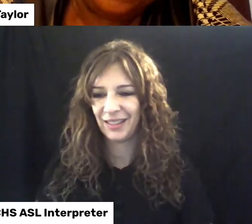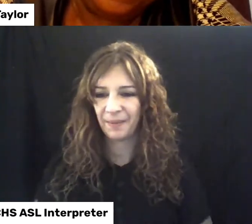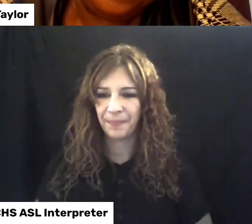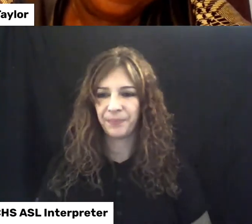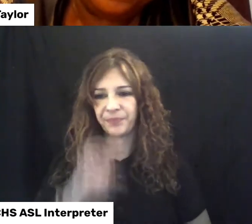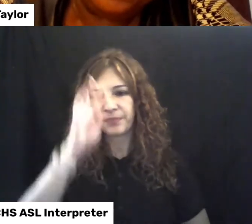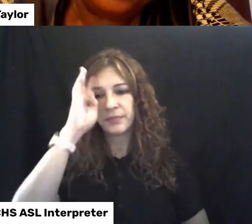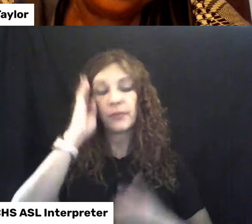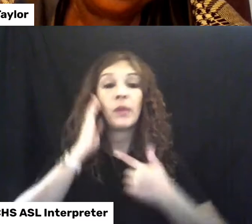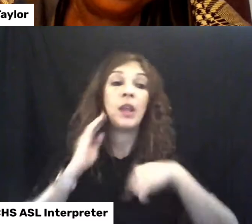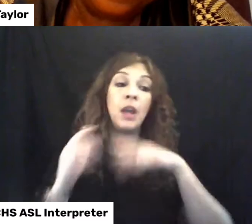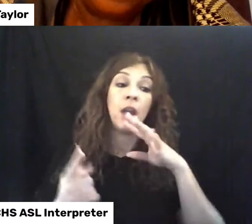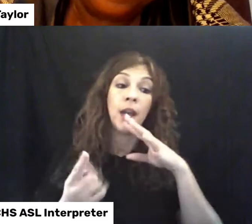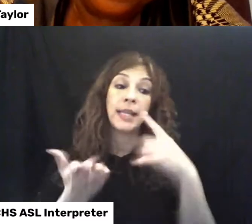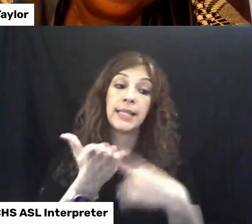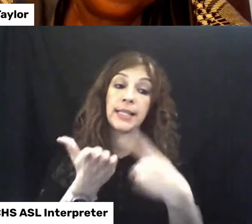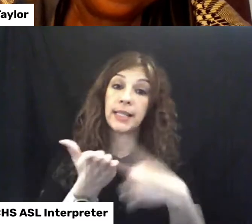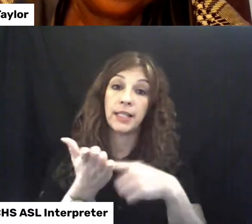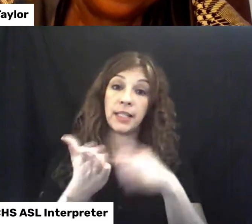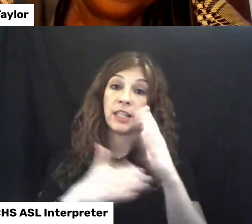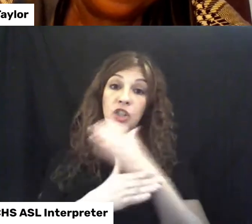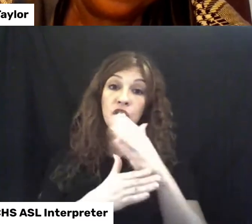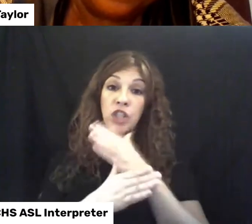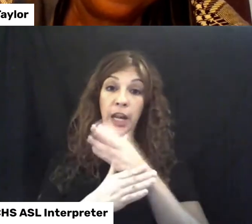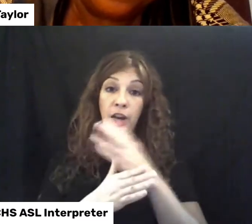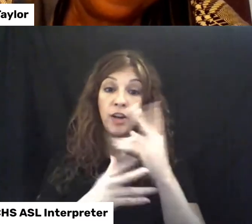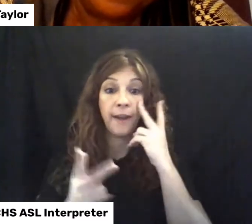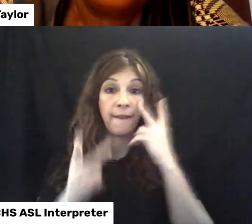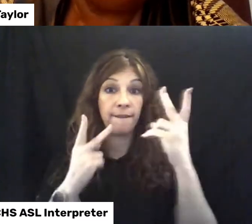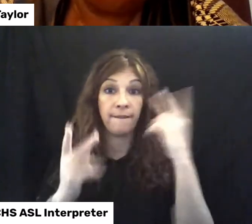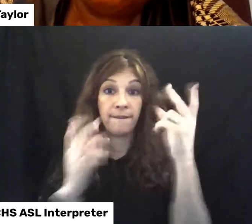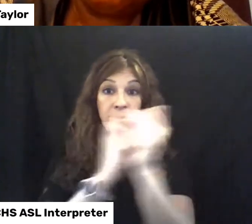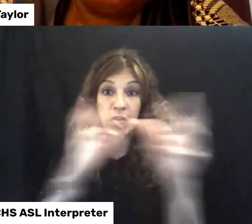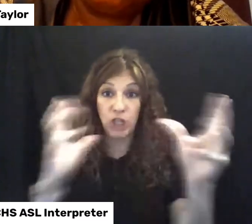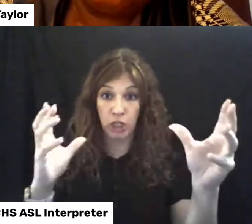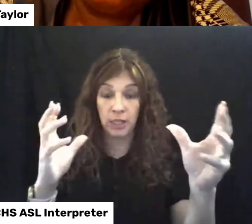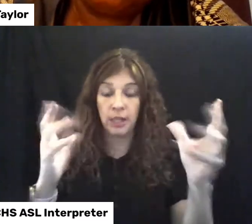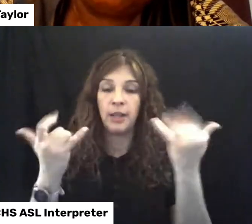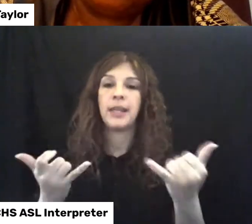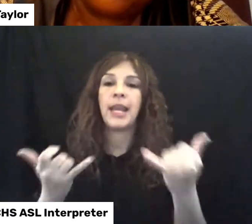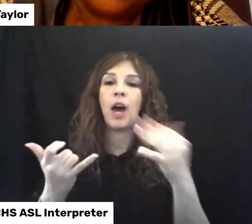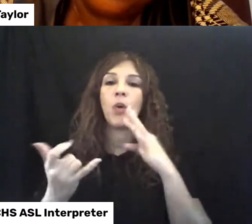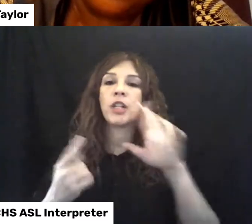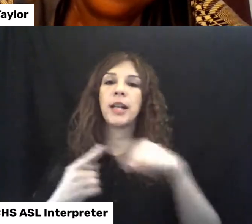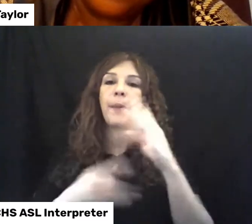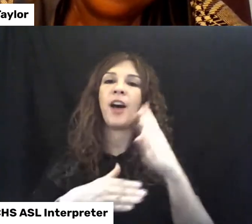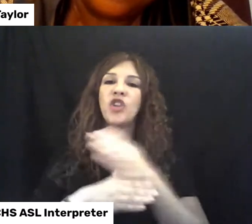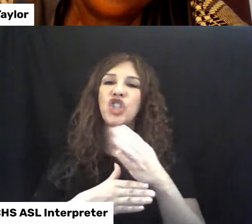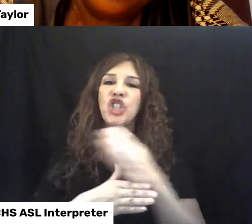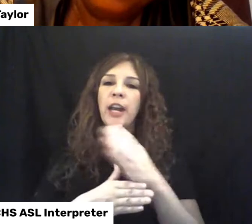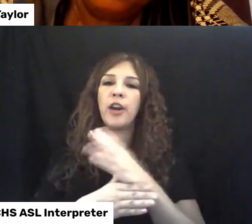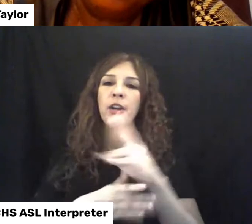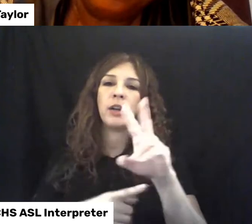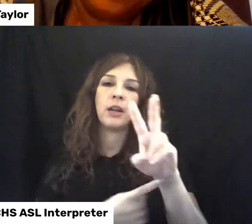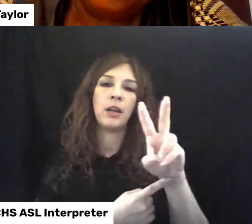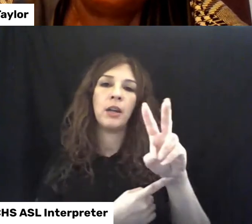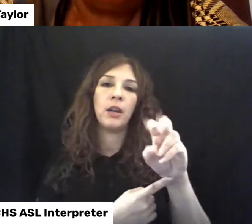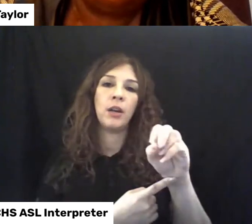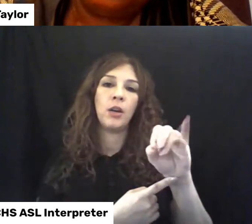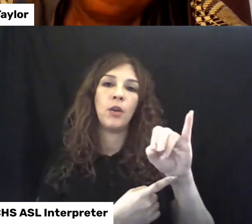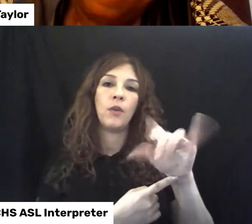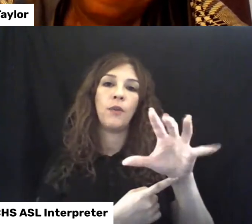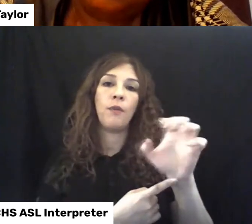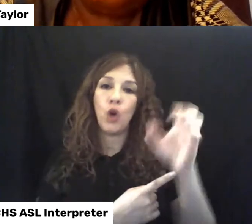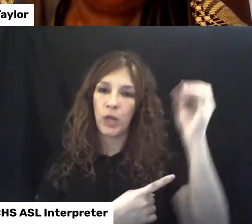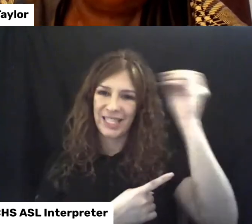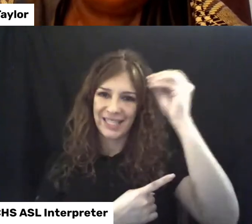shared vision. I'd love to talk about shared voice. I think one of the things that folks maybe who don't know the ins and outs of the